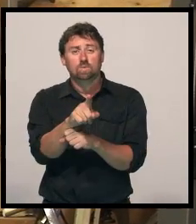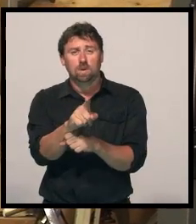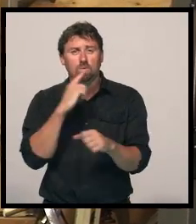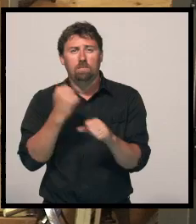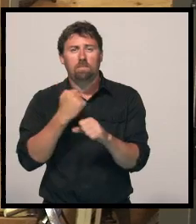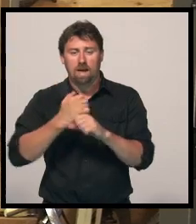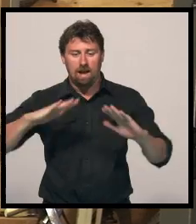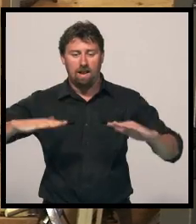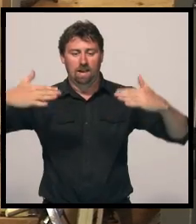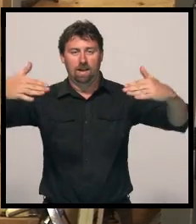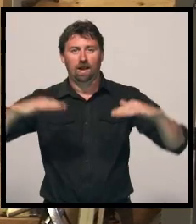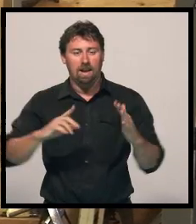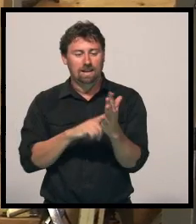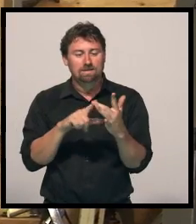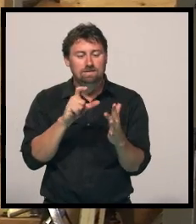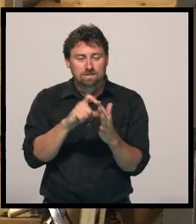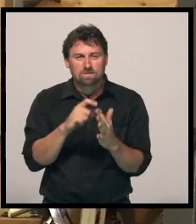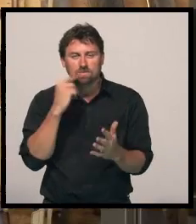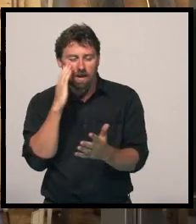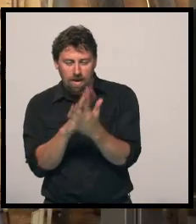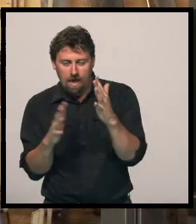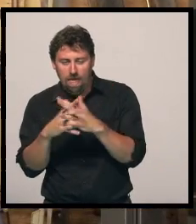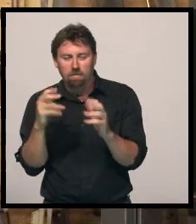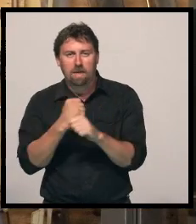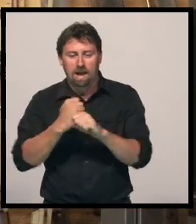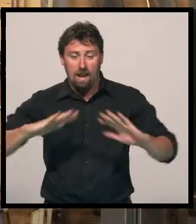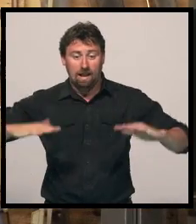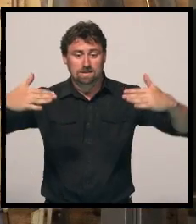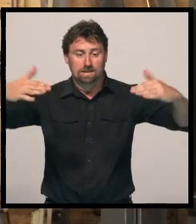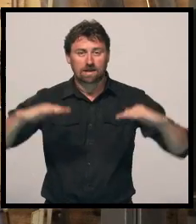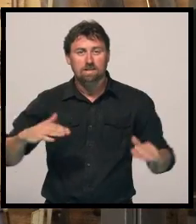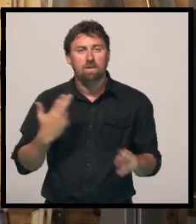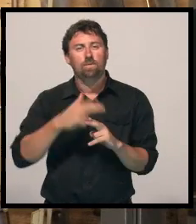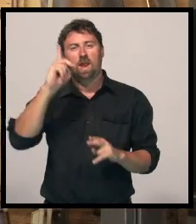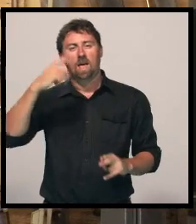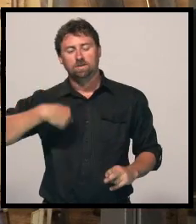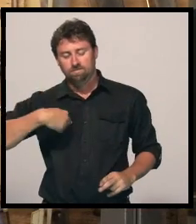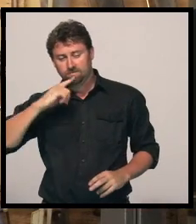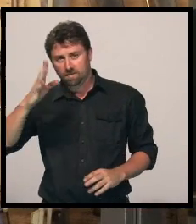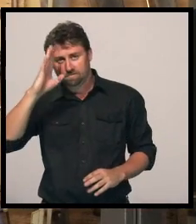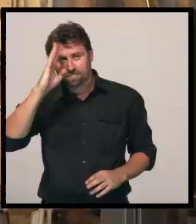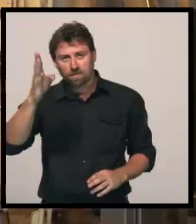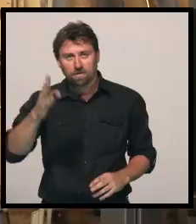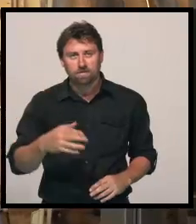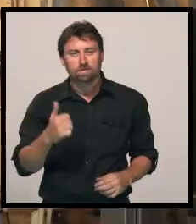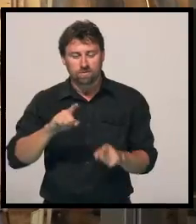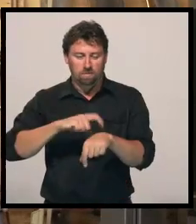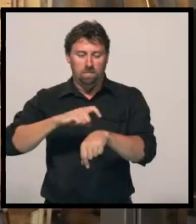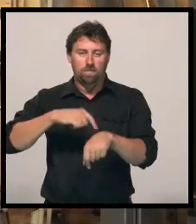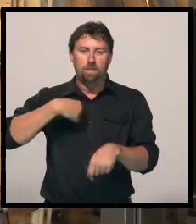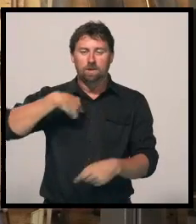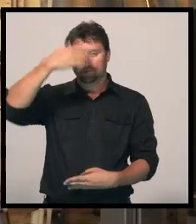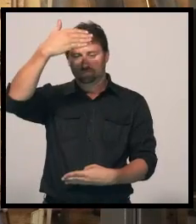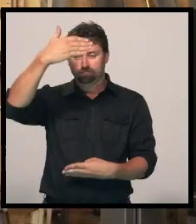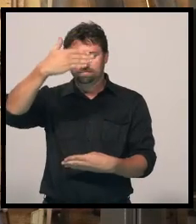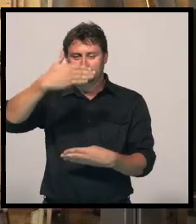lids off, and I'll show you a couple of ways of doing that. But for now, it's time for me, Steve, to say, time to pull the shed door down for